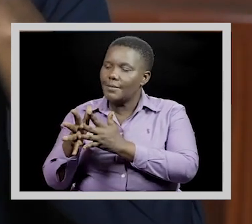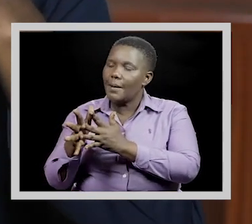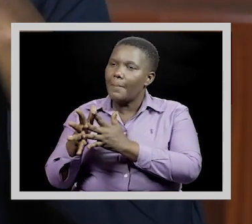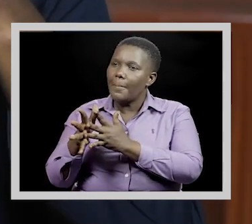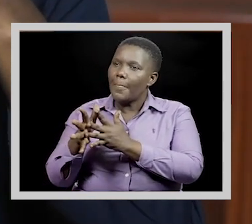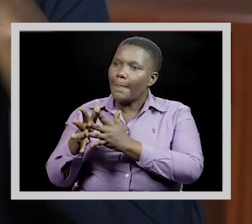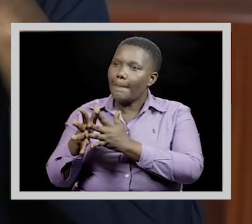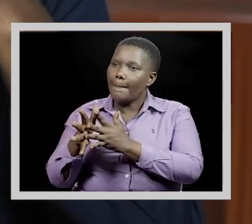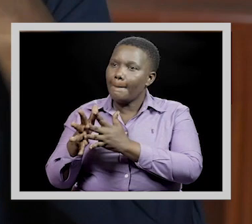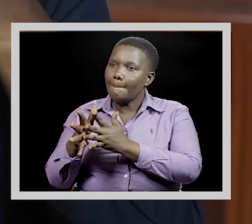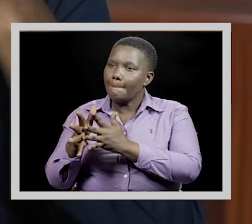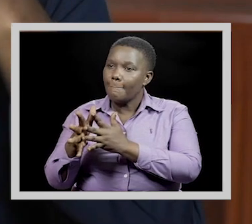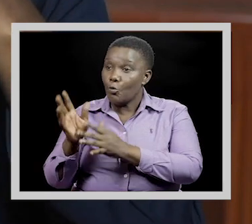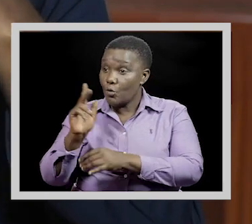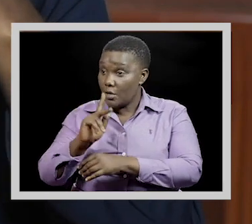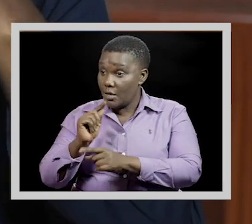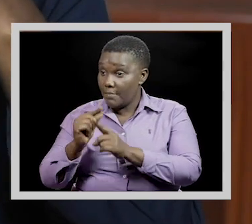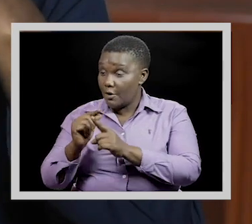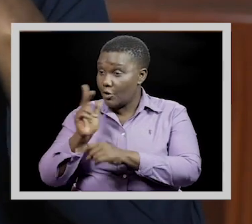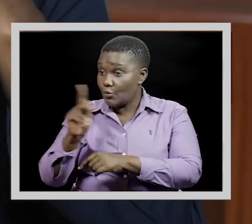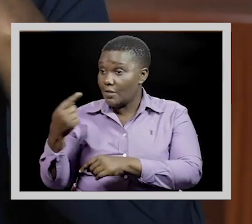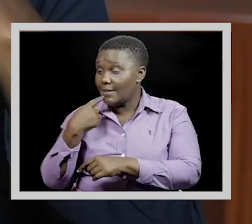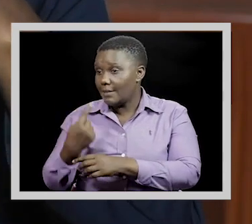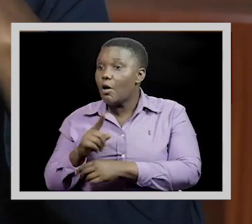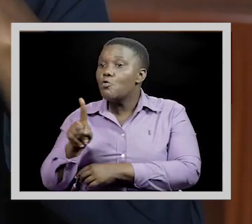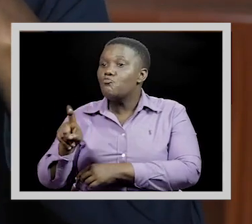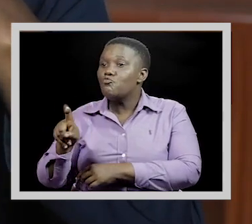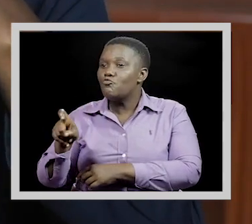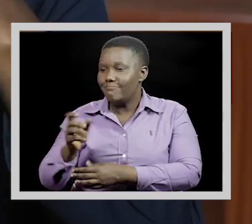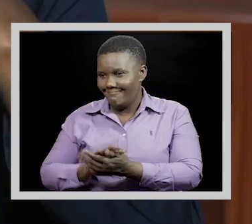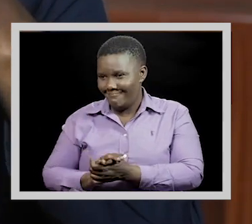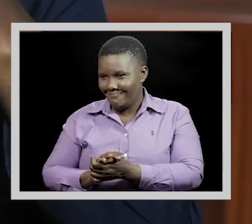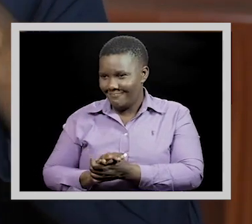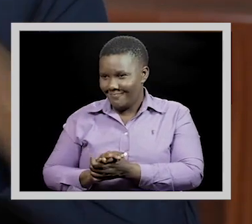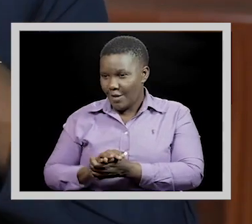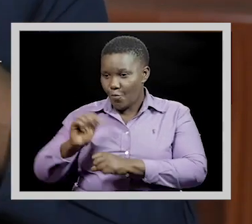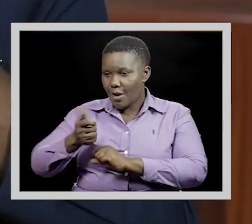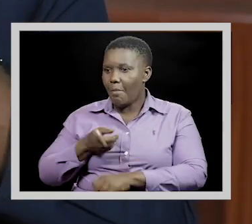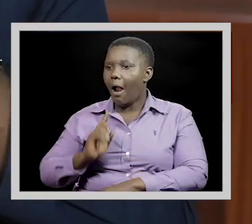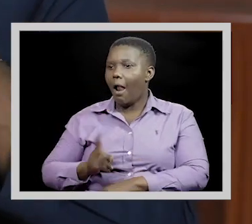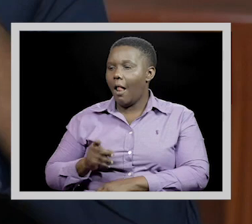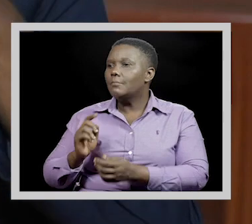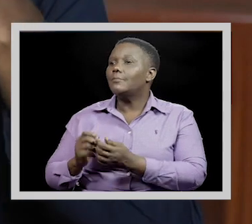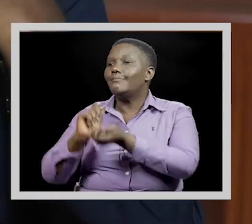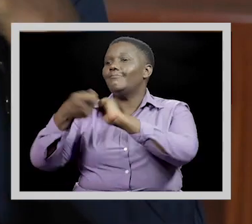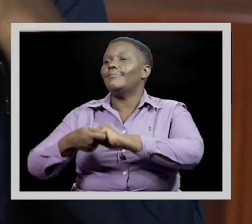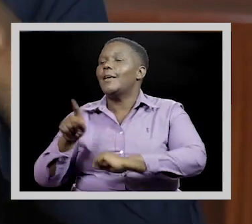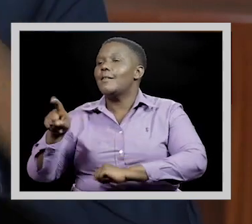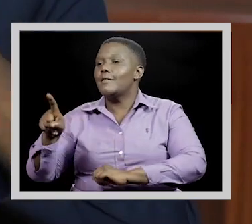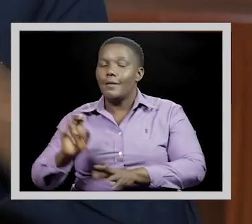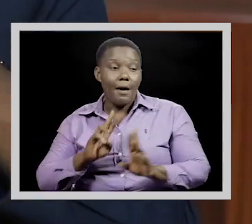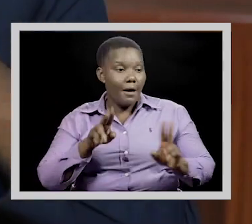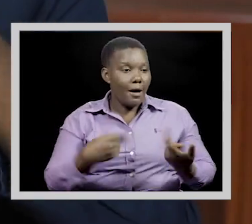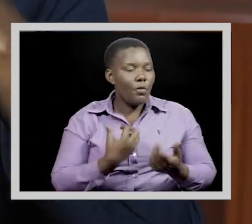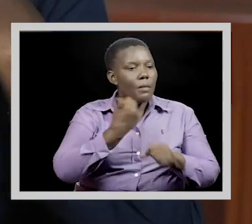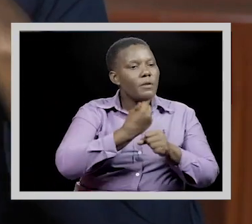to simply say, maybe he used, in Kiswahili would say, he used the dudu. In the other, sometimes we would say,